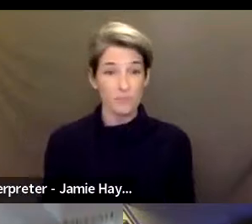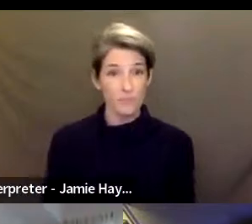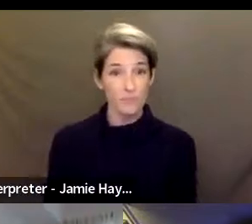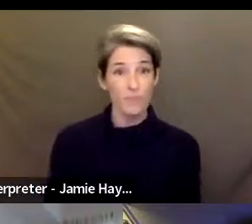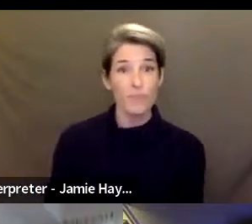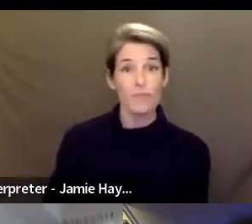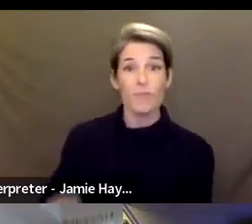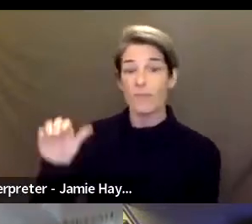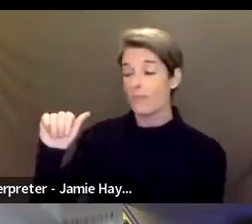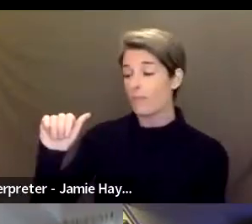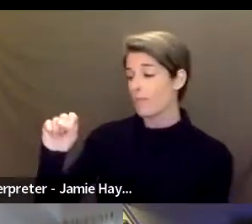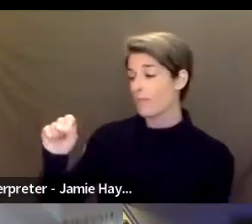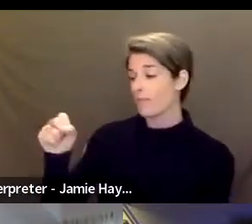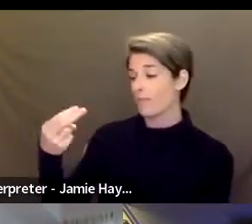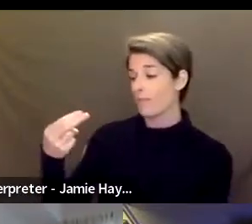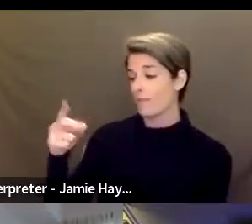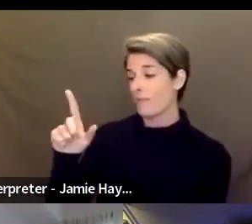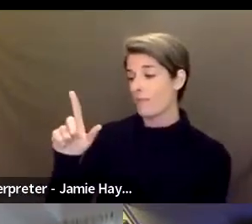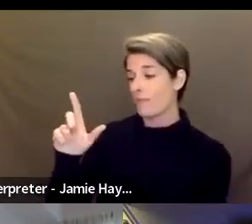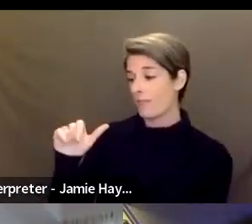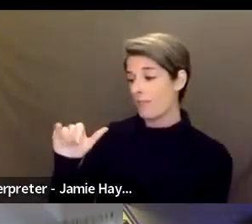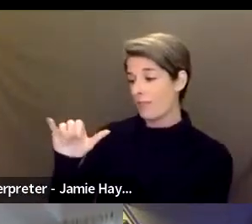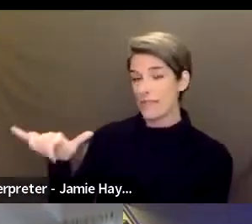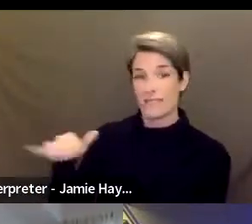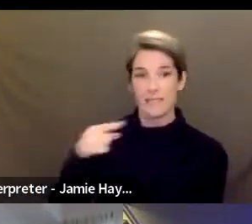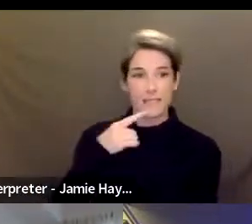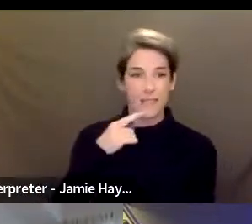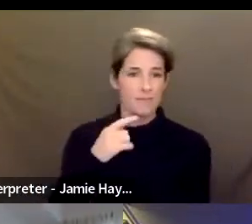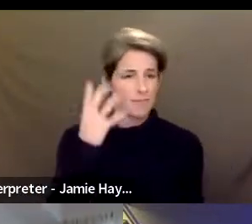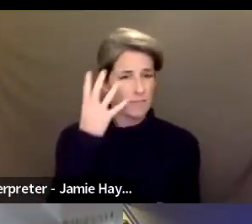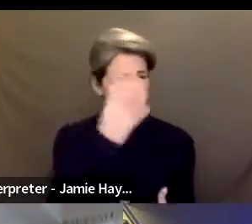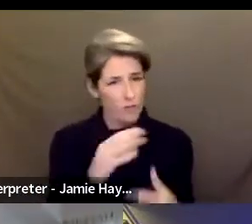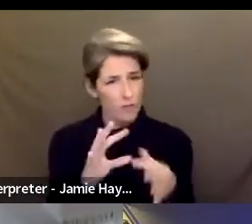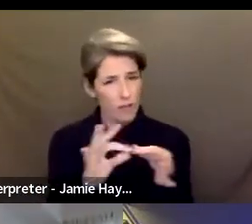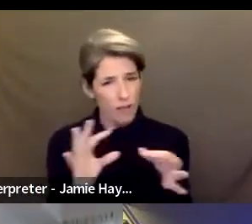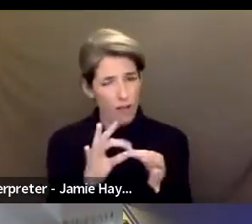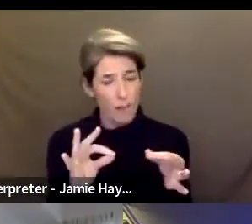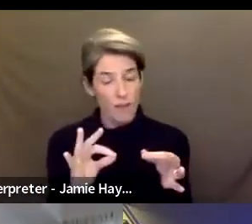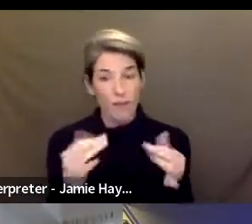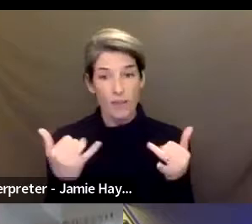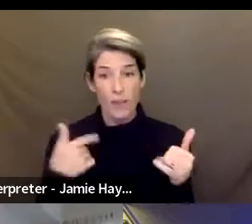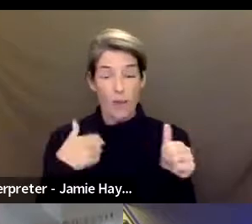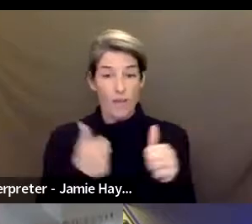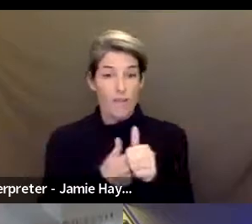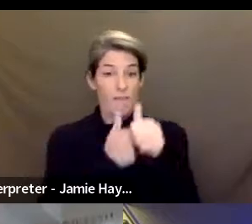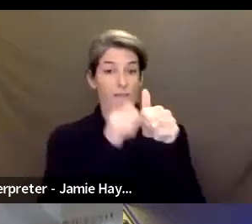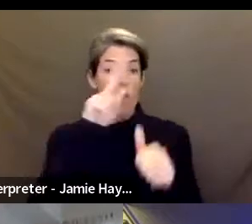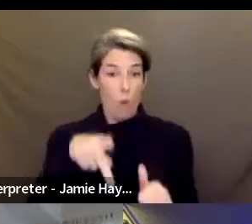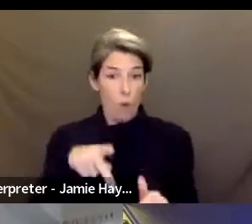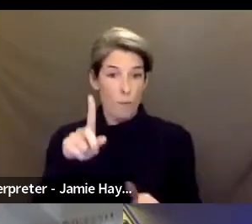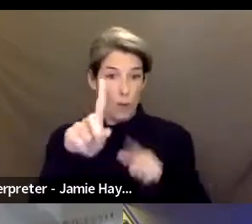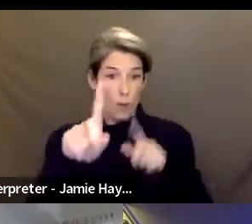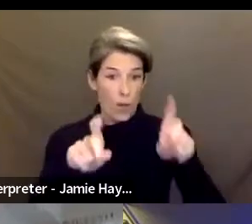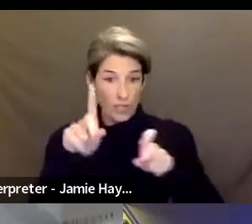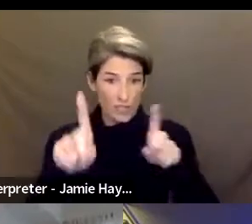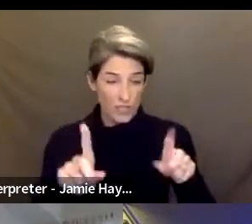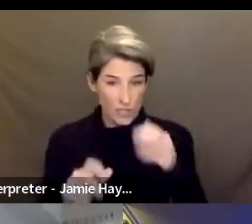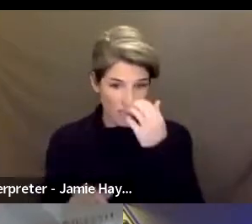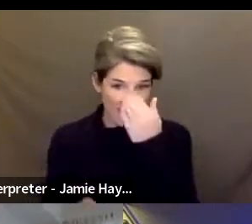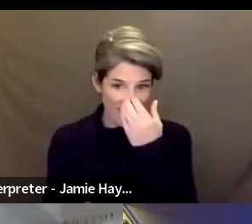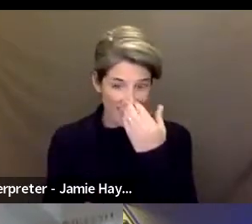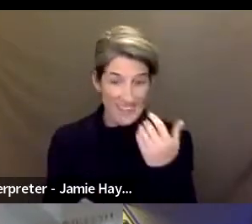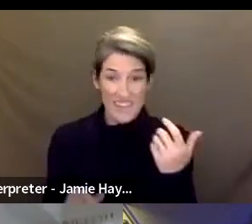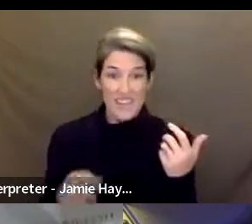That's all really beautiful. I have a follow-up question because each of you mentioned it in some way. So I apologize. This was not on your